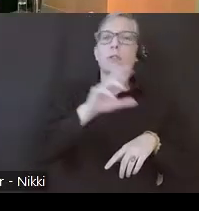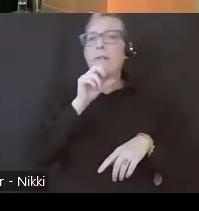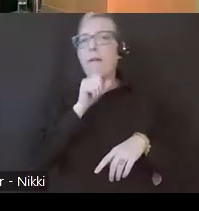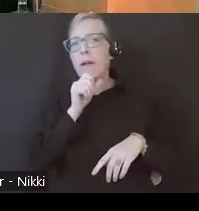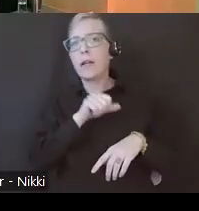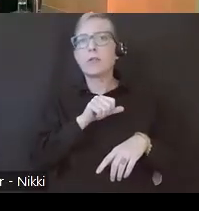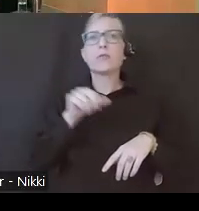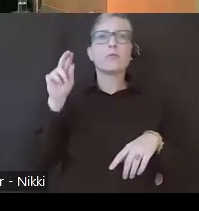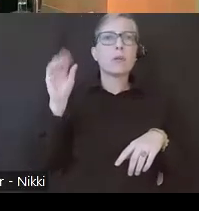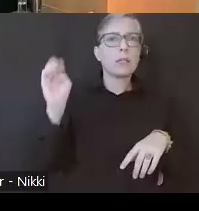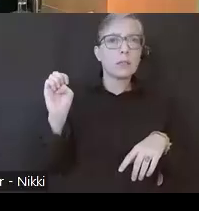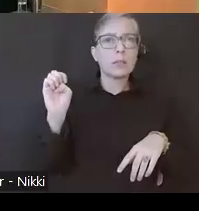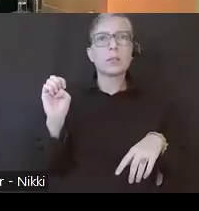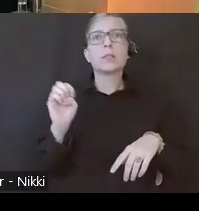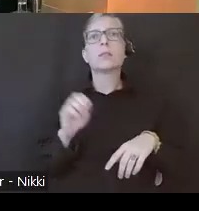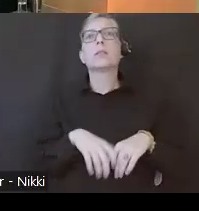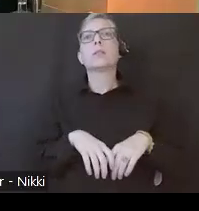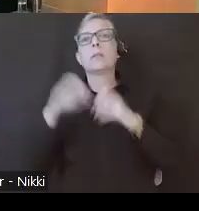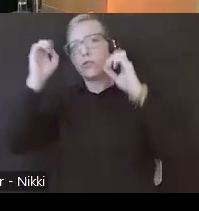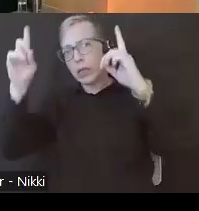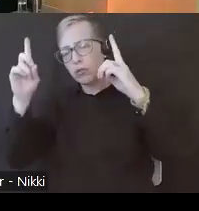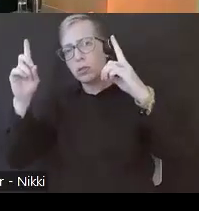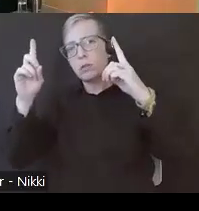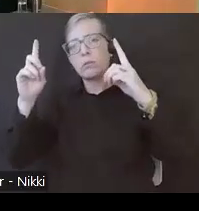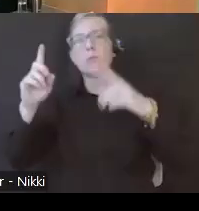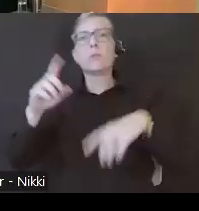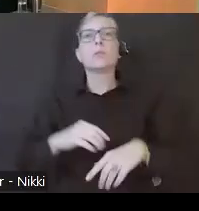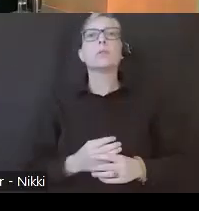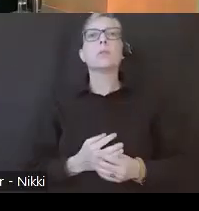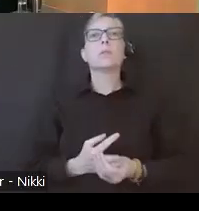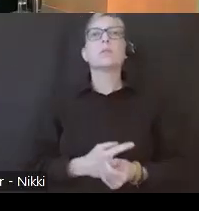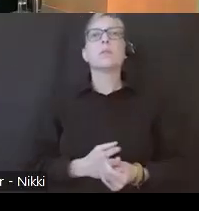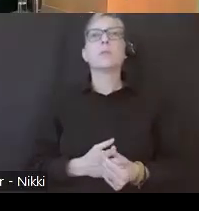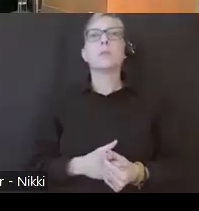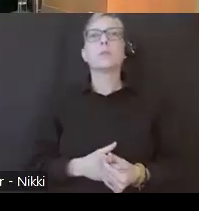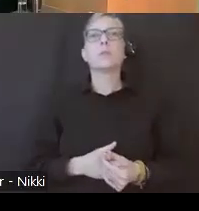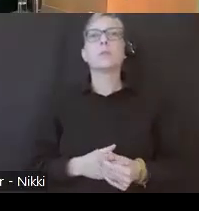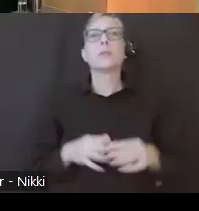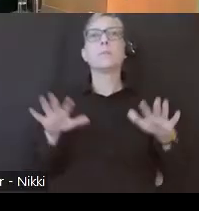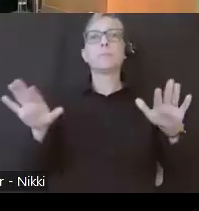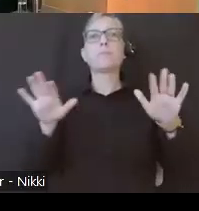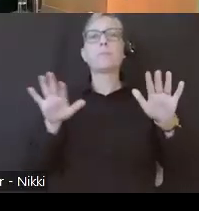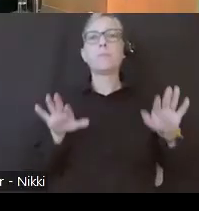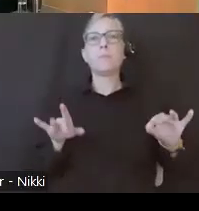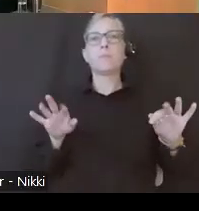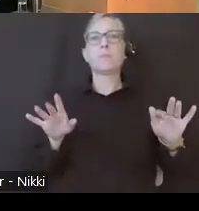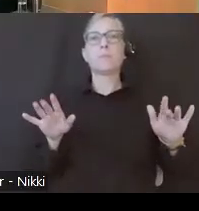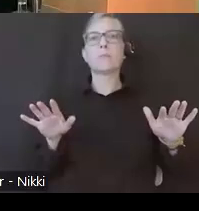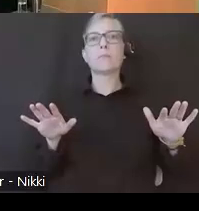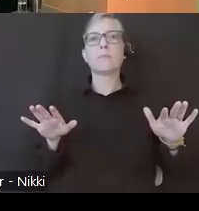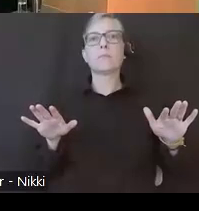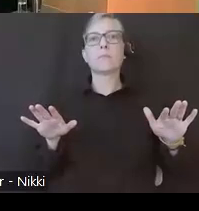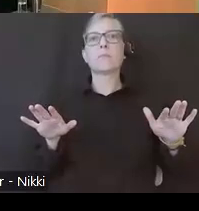As expected, participants with schizophrenia and both subgroups have significantly lower years of